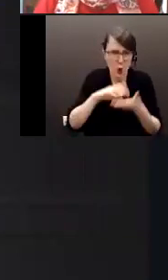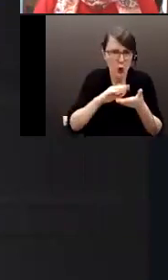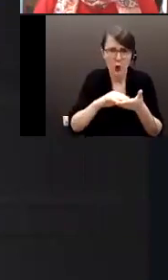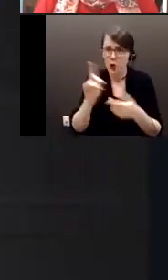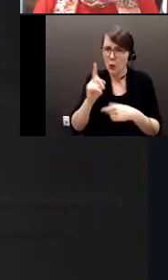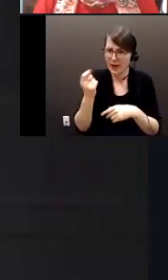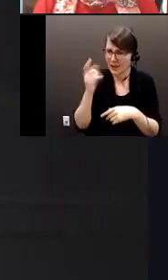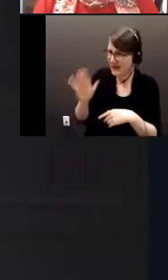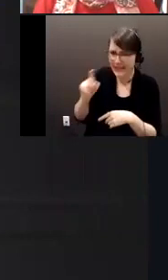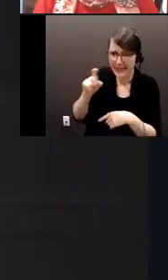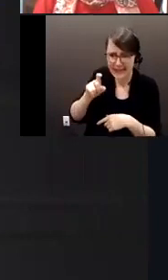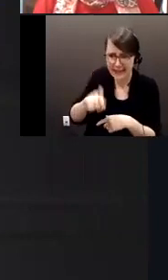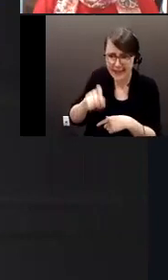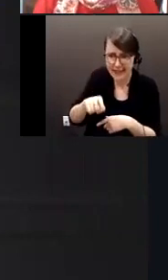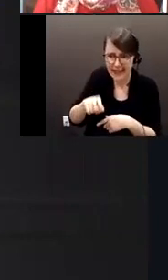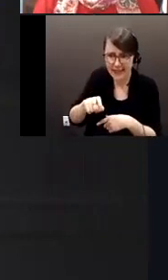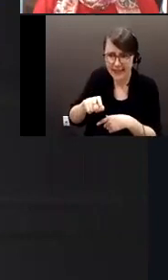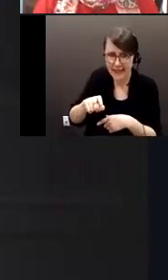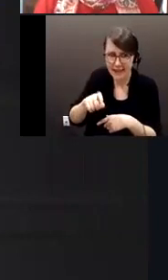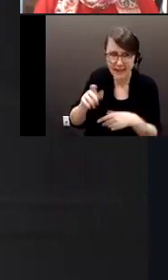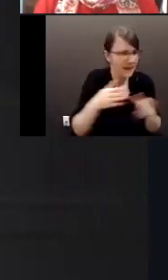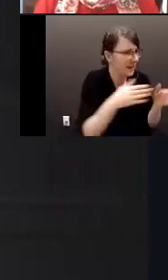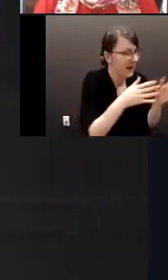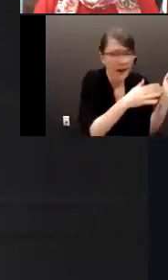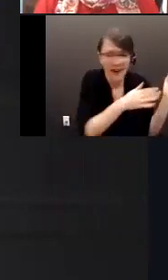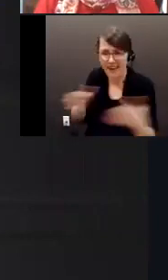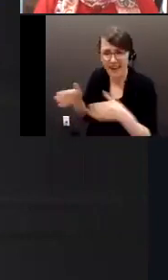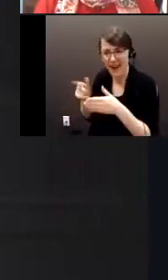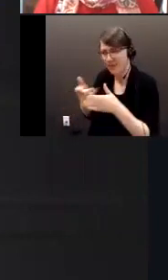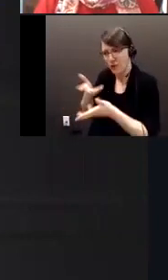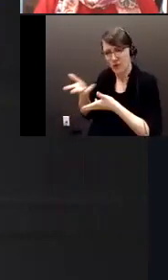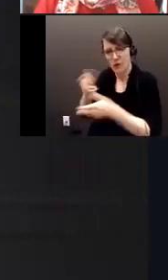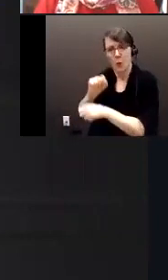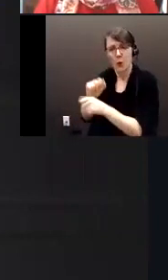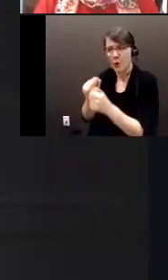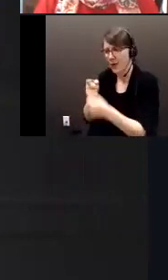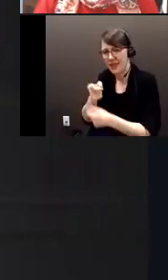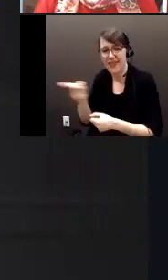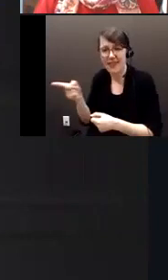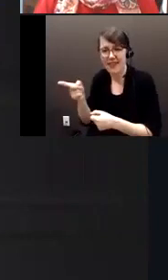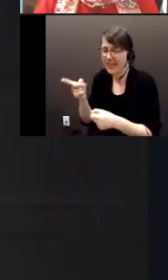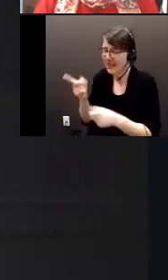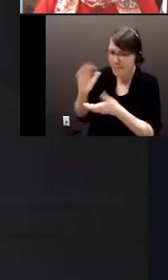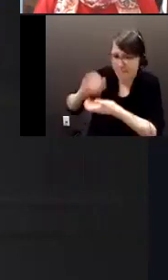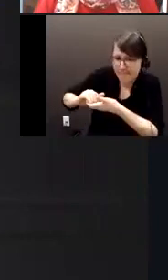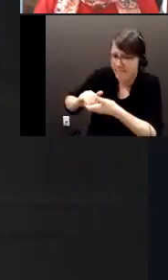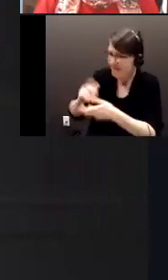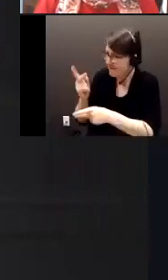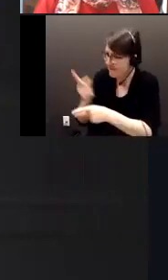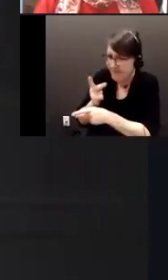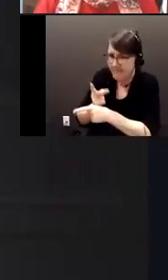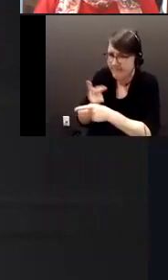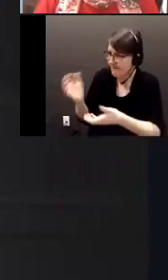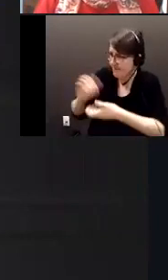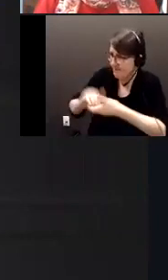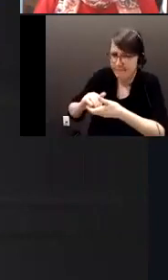community without consulting with and partnering with and collaborating with agencies that